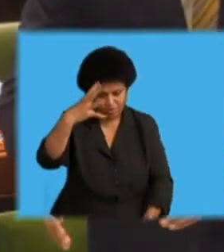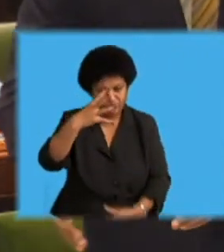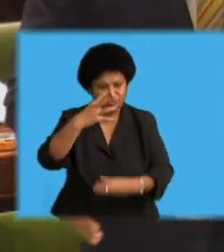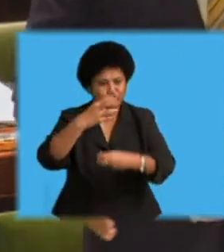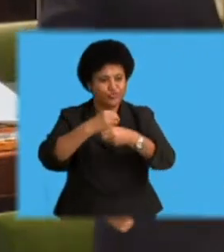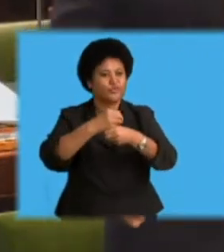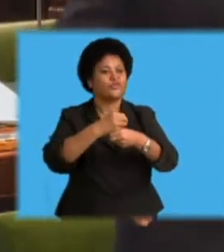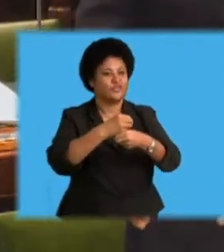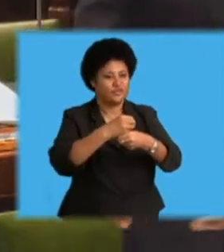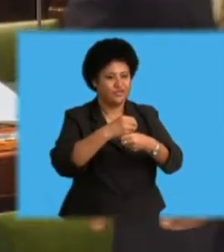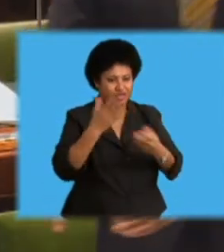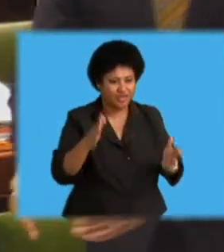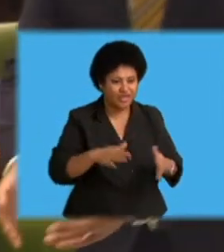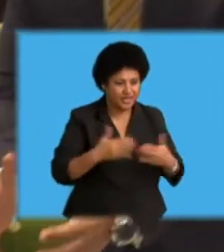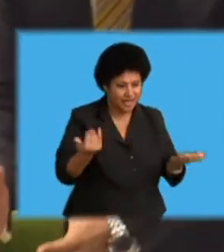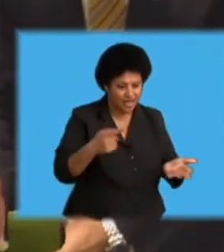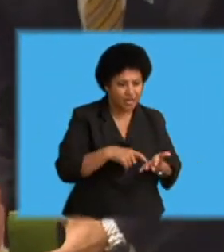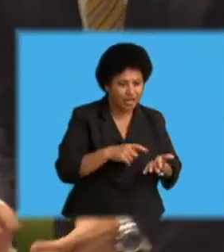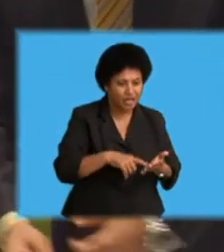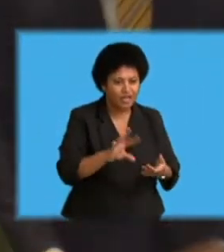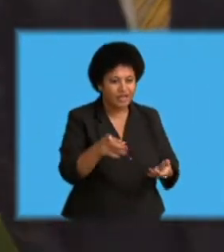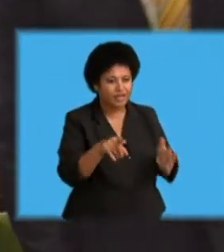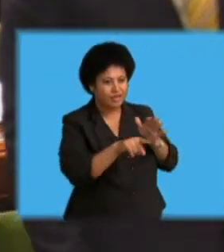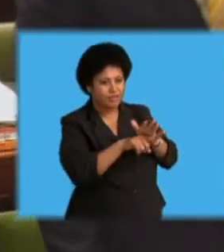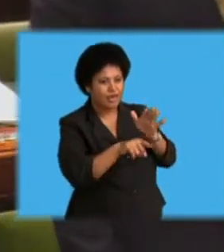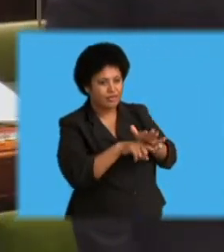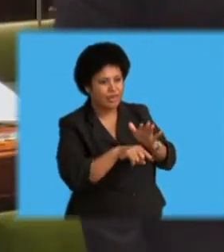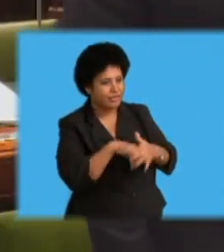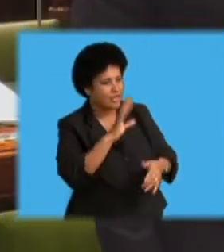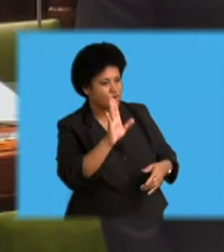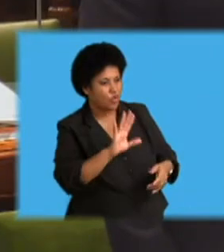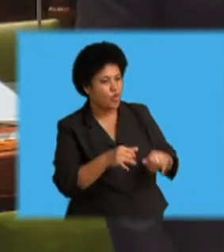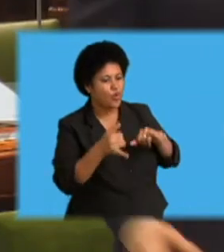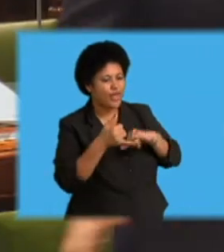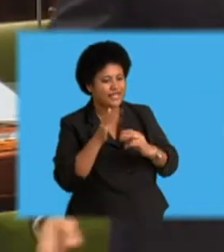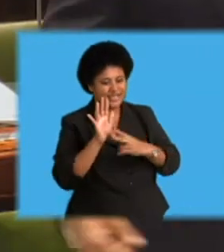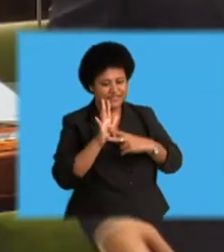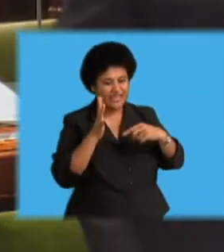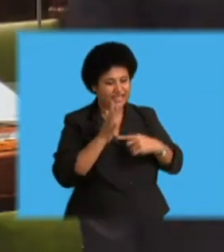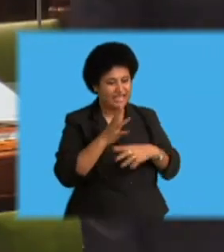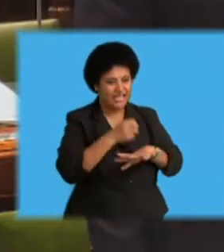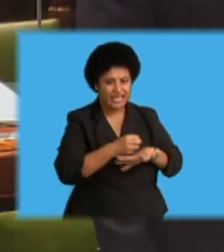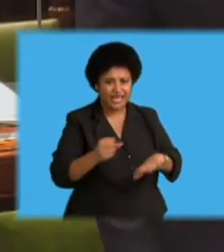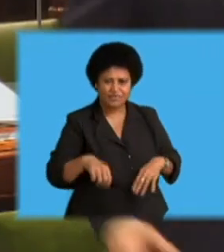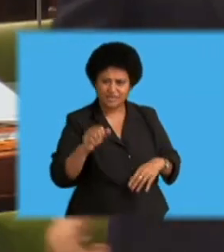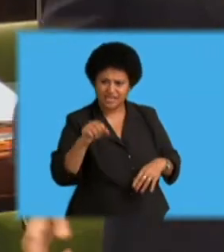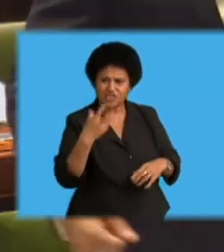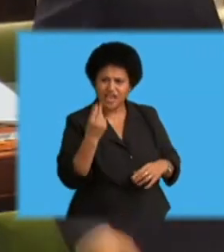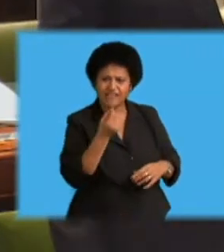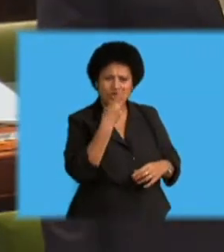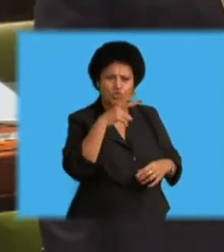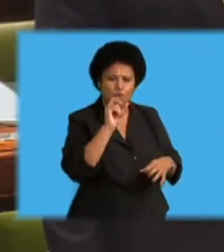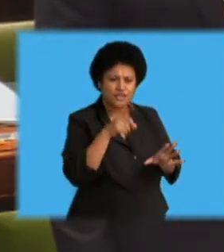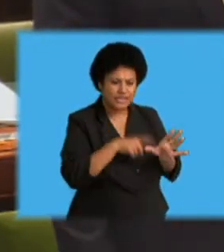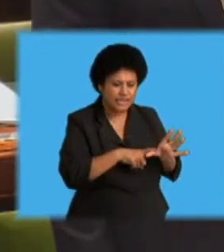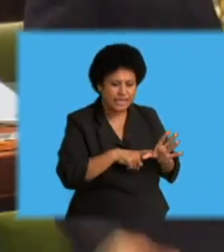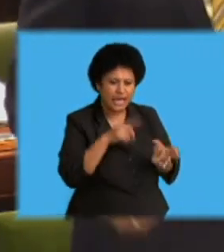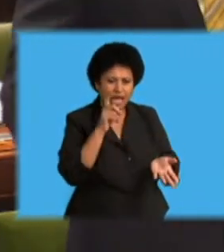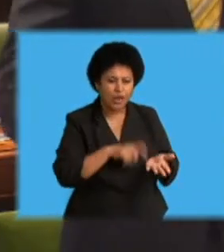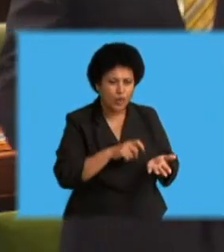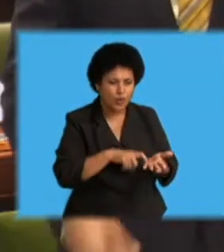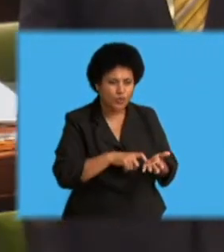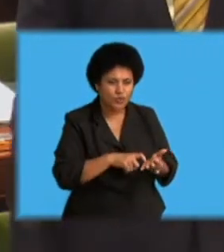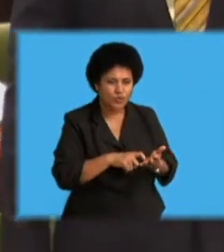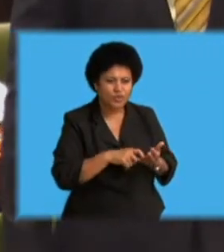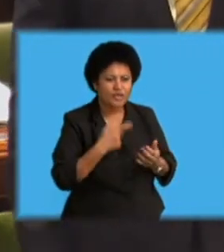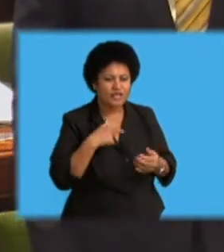oh, the debts were incurred by the SVT government. Of course they were. You have a 20-year loan. You have a 30-year loan. That's how debts